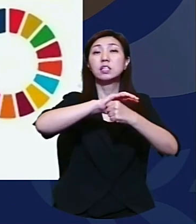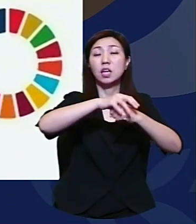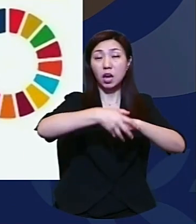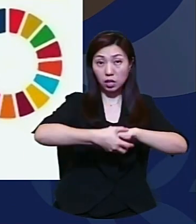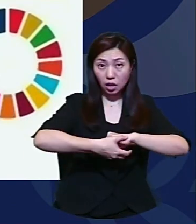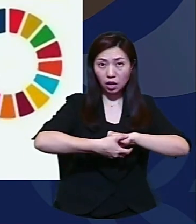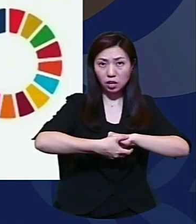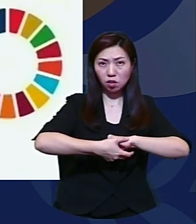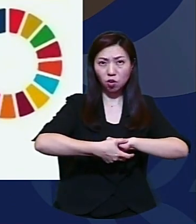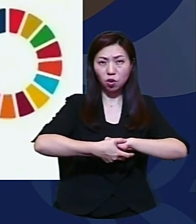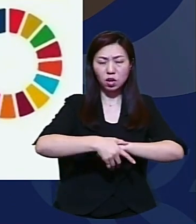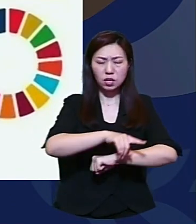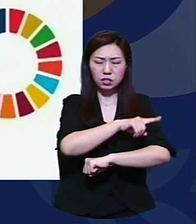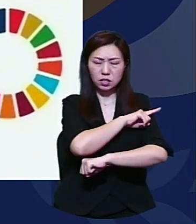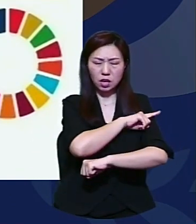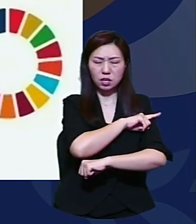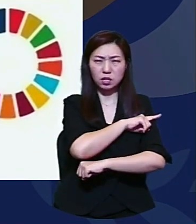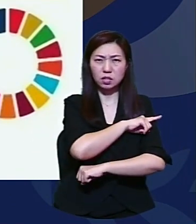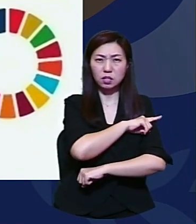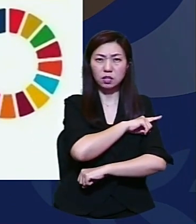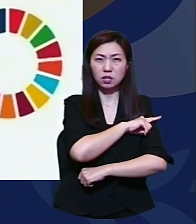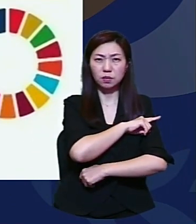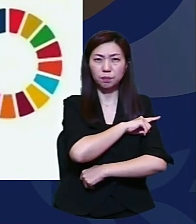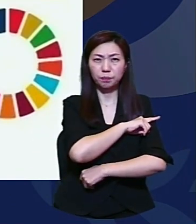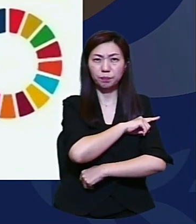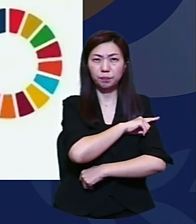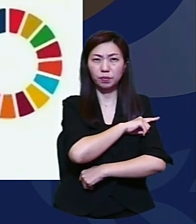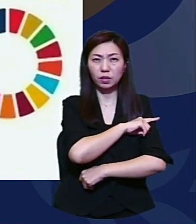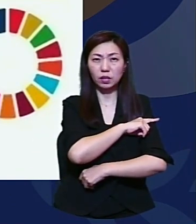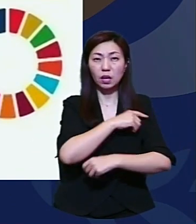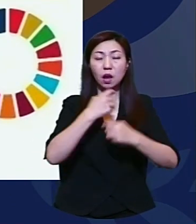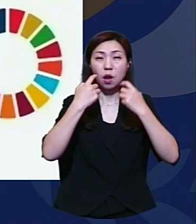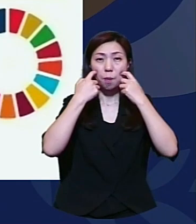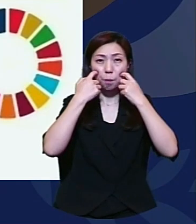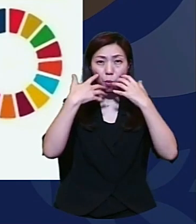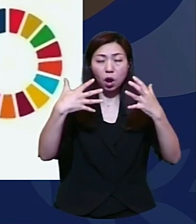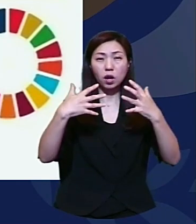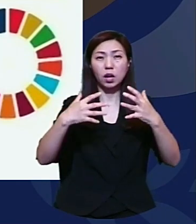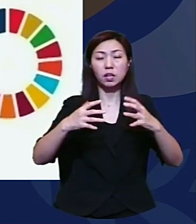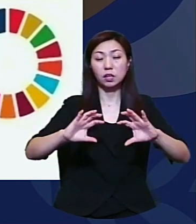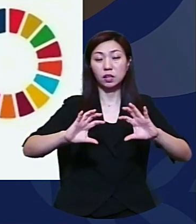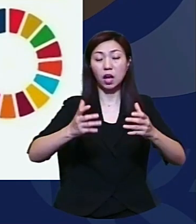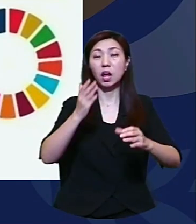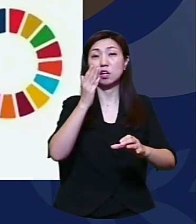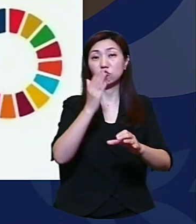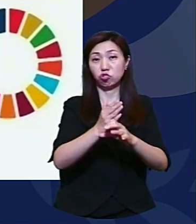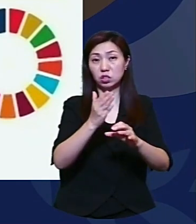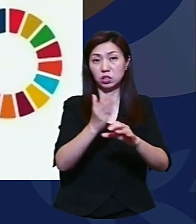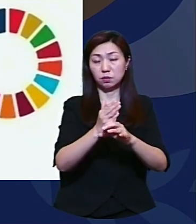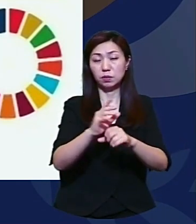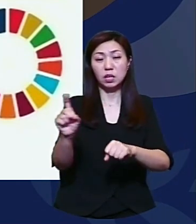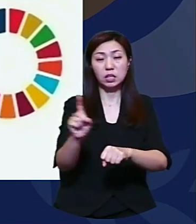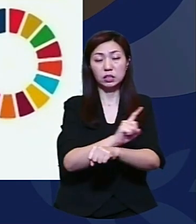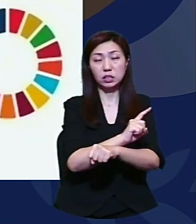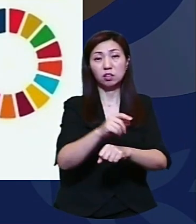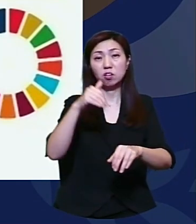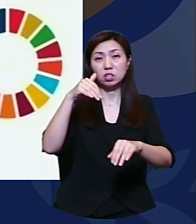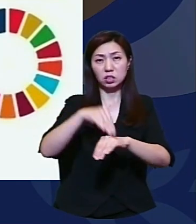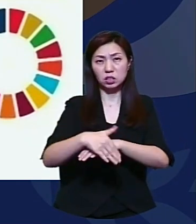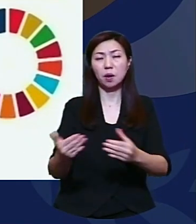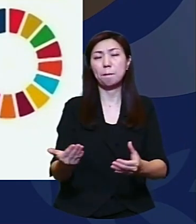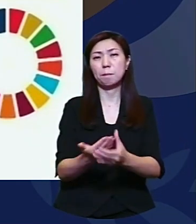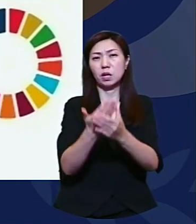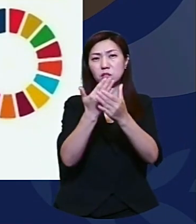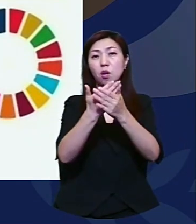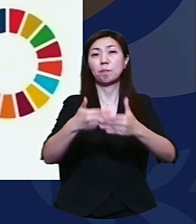mobilizes resources around ambitious new national digital development plans. Let us be clear, connecting